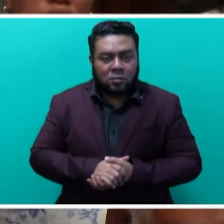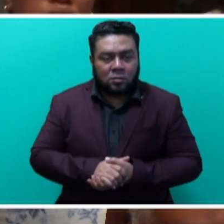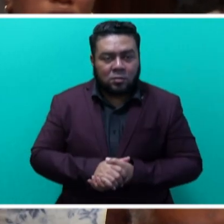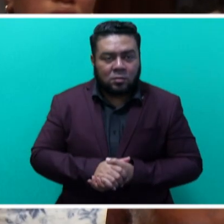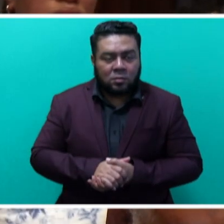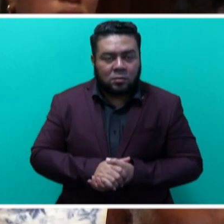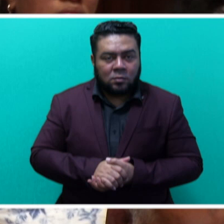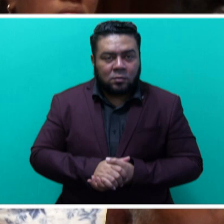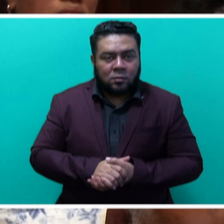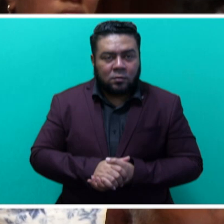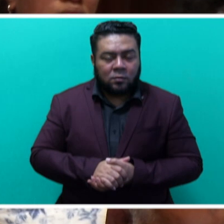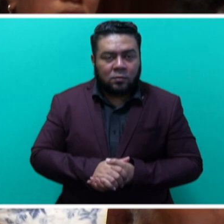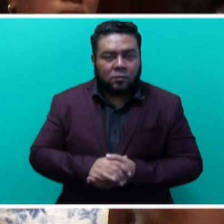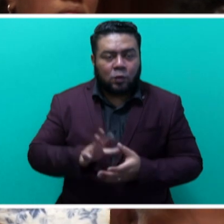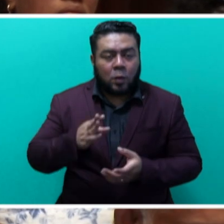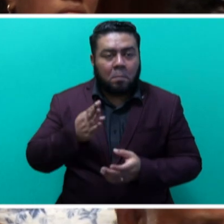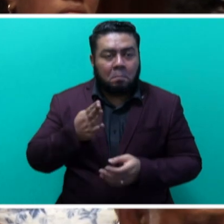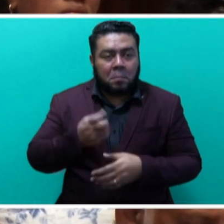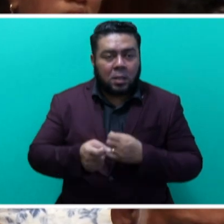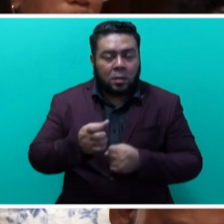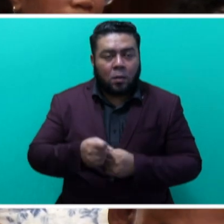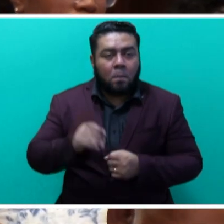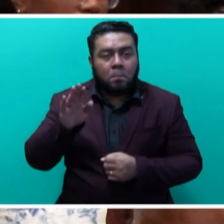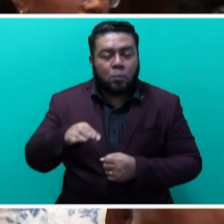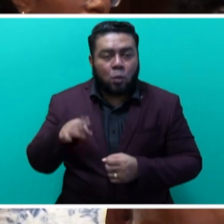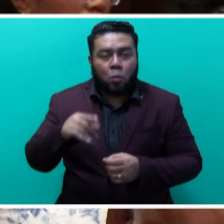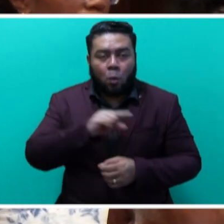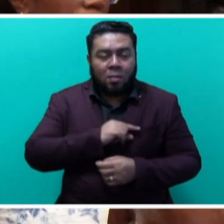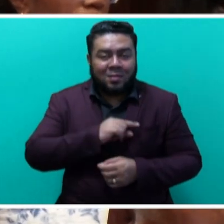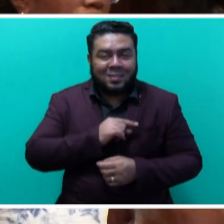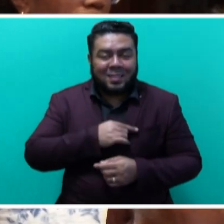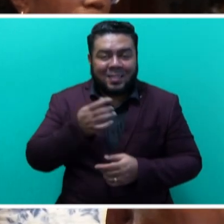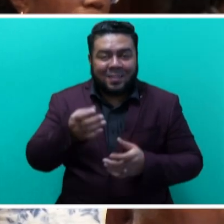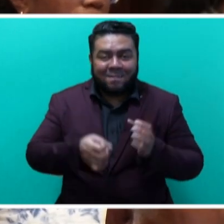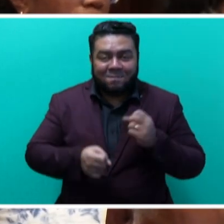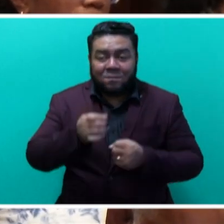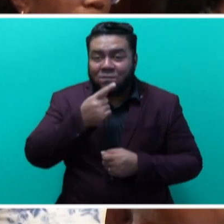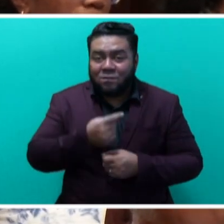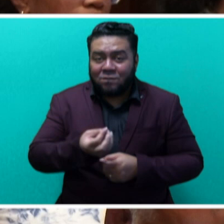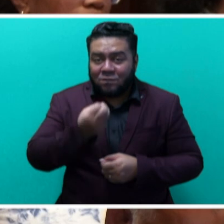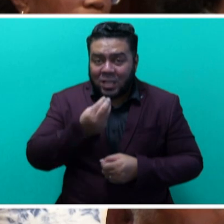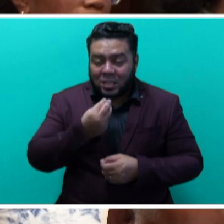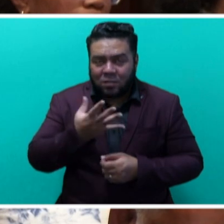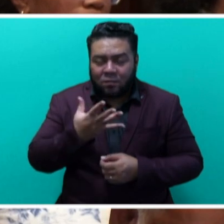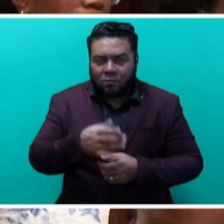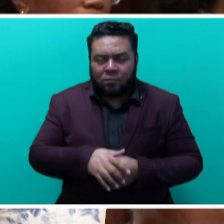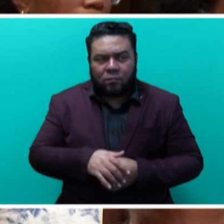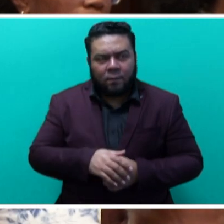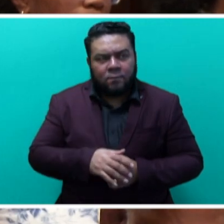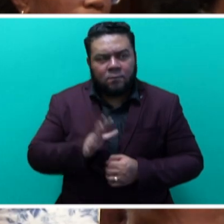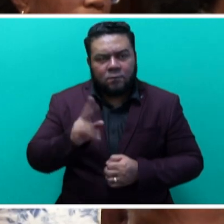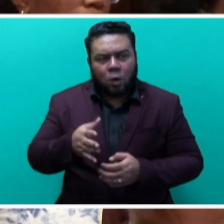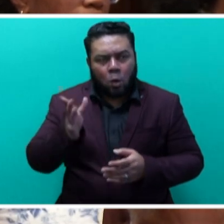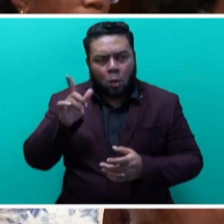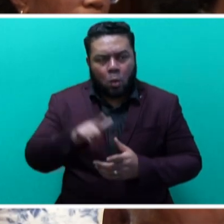like low milk production, poor quality feed, lack of modern technology resulting in